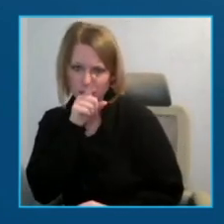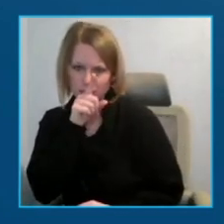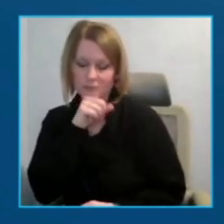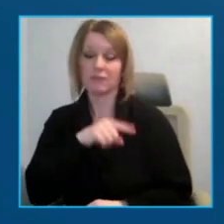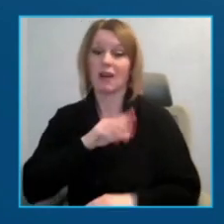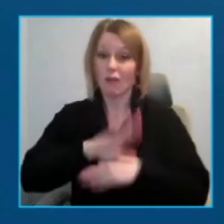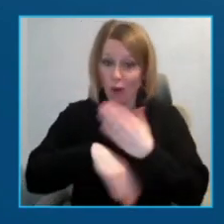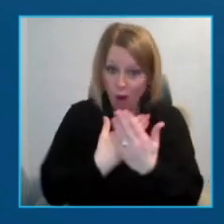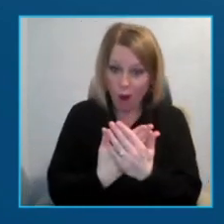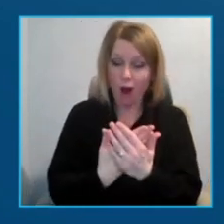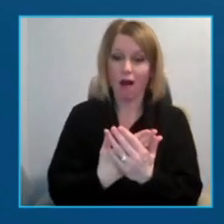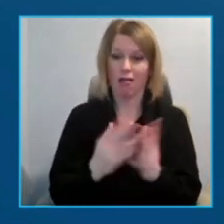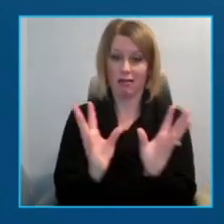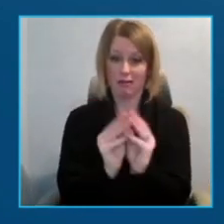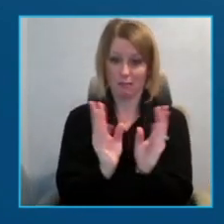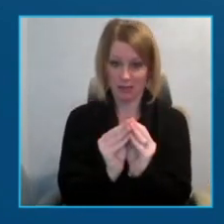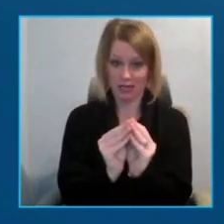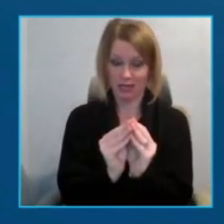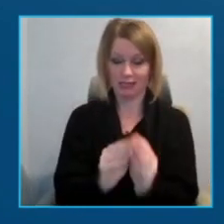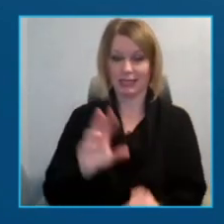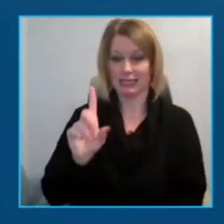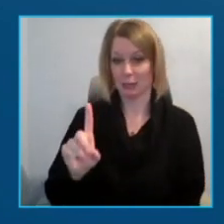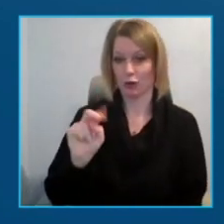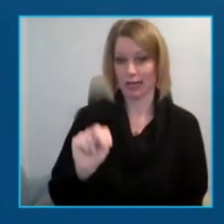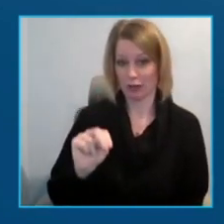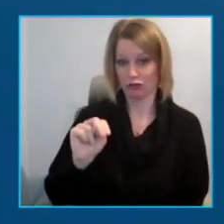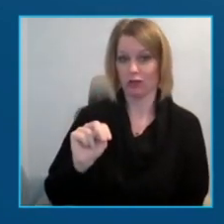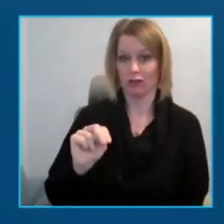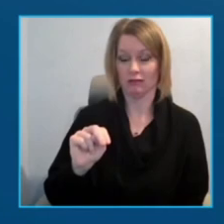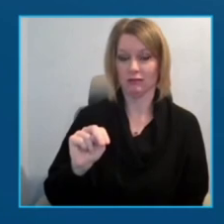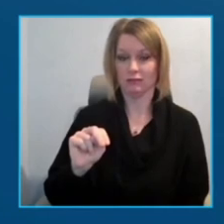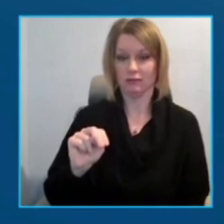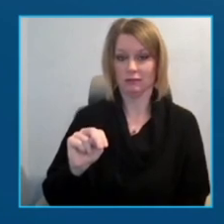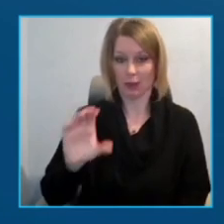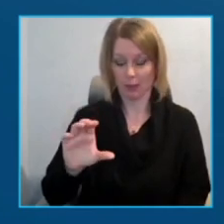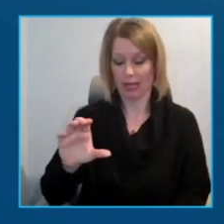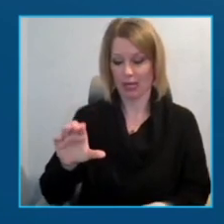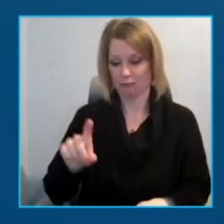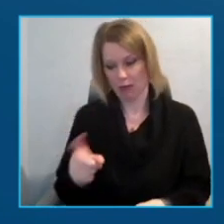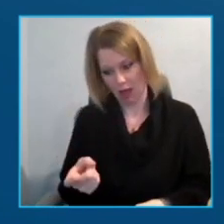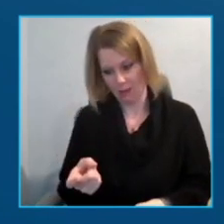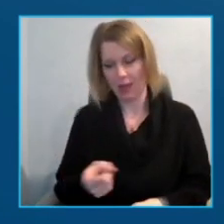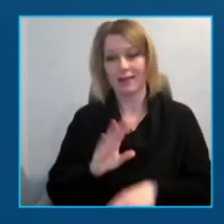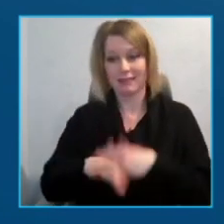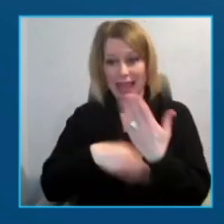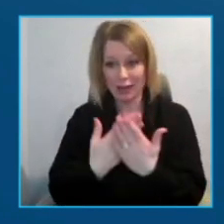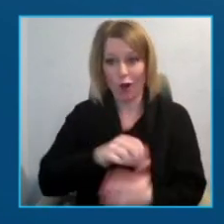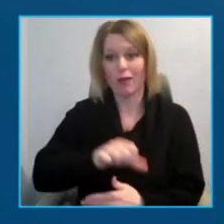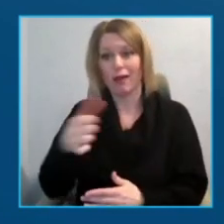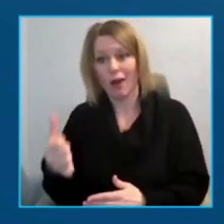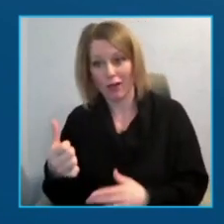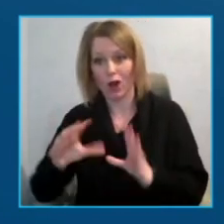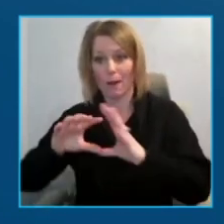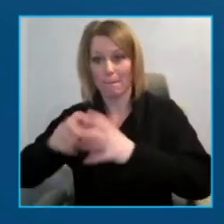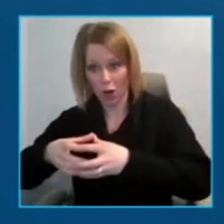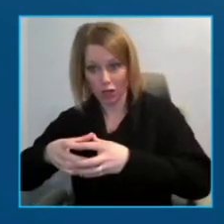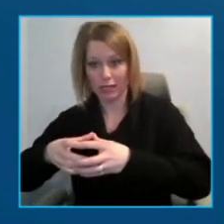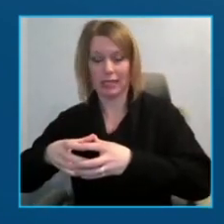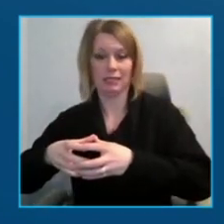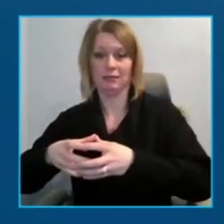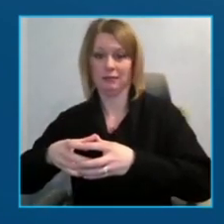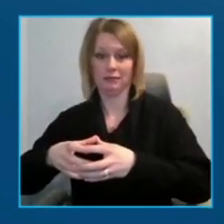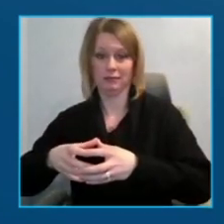National Committee, comma, the Executive Committee, and all other party committees, commissions,